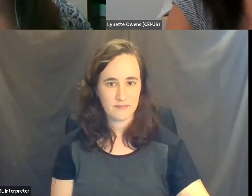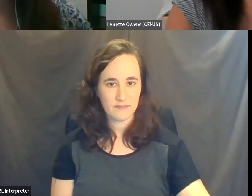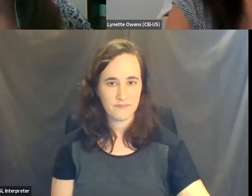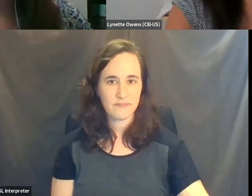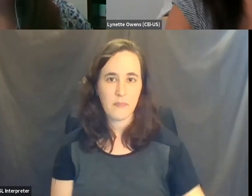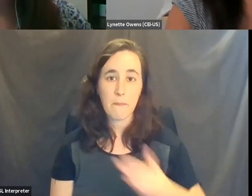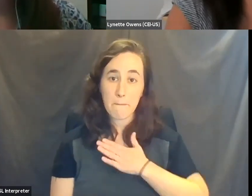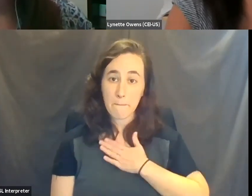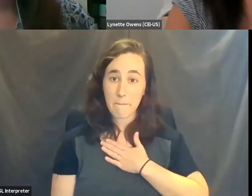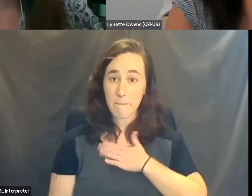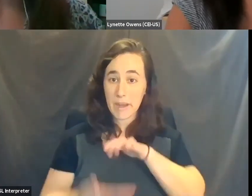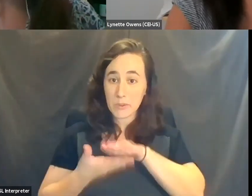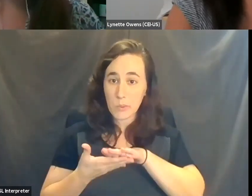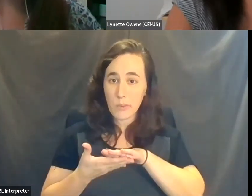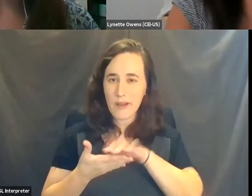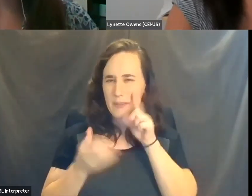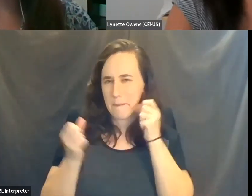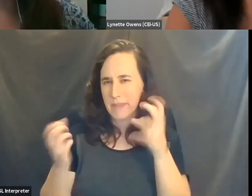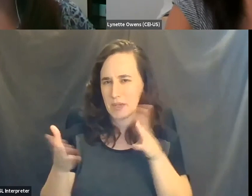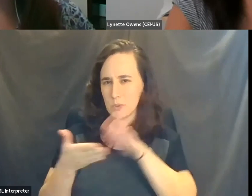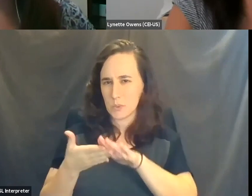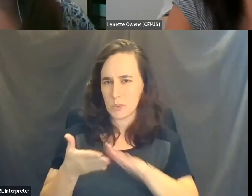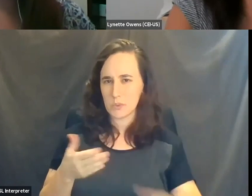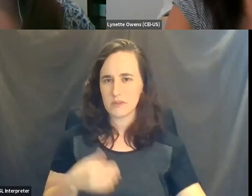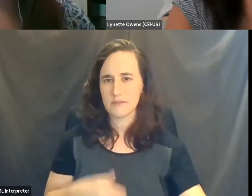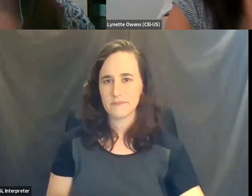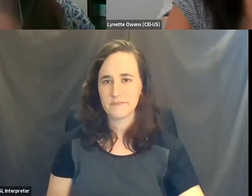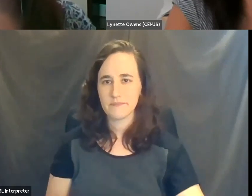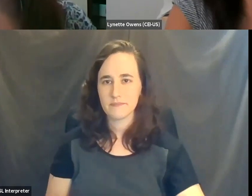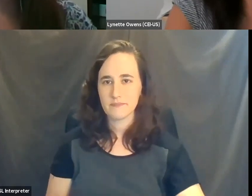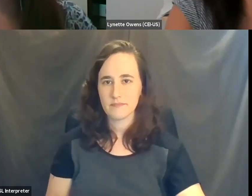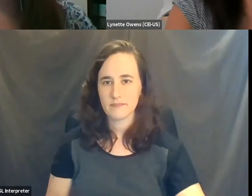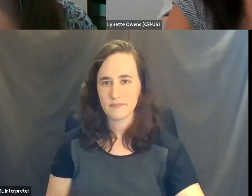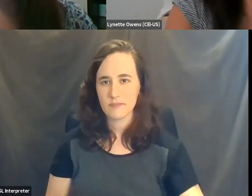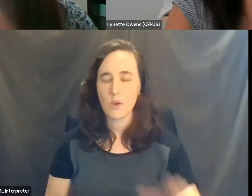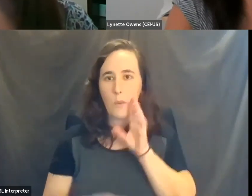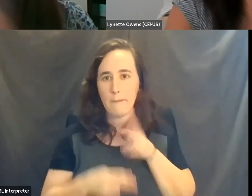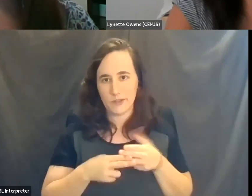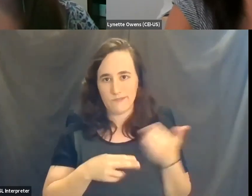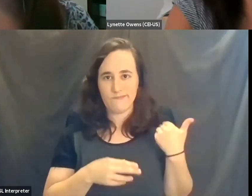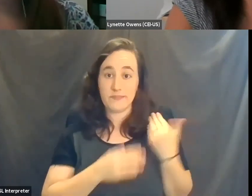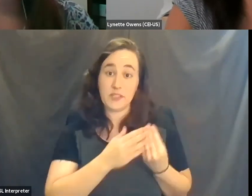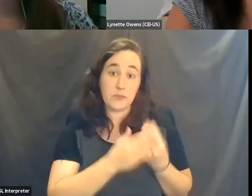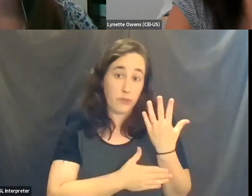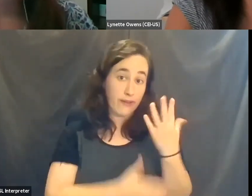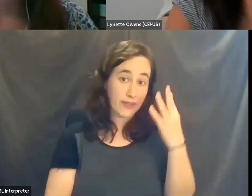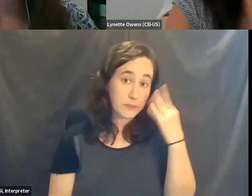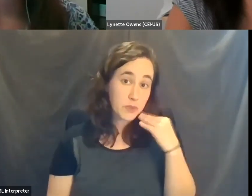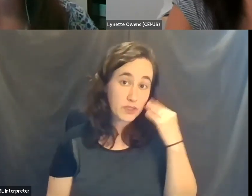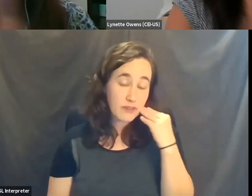schools, so I'll say in the spring, I think the experience was, it sort of